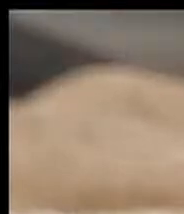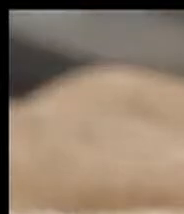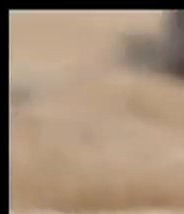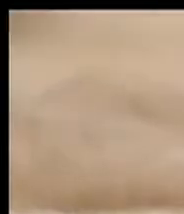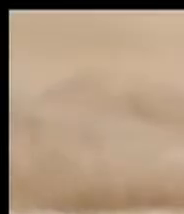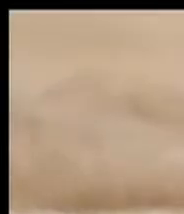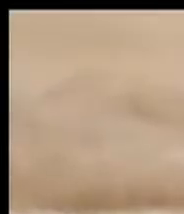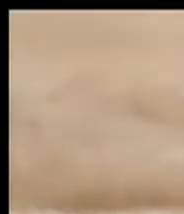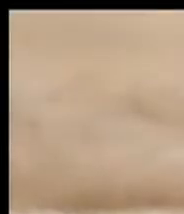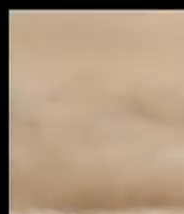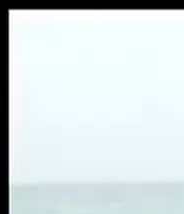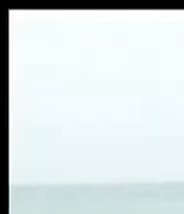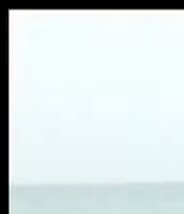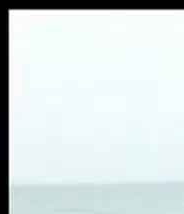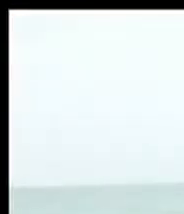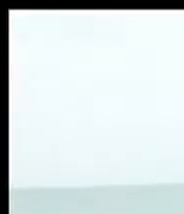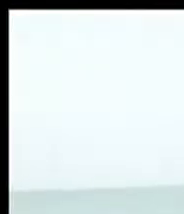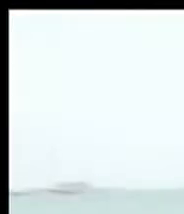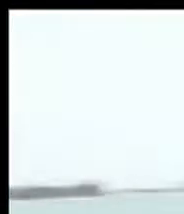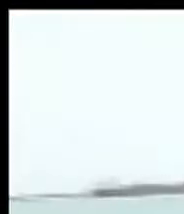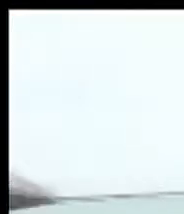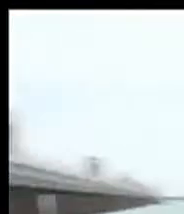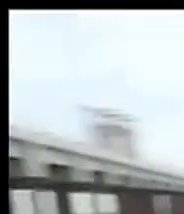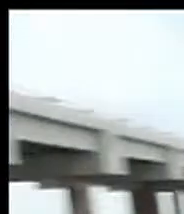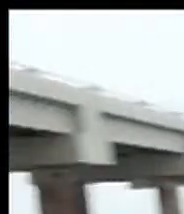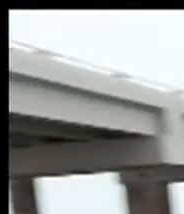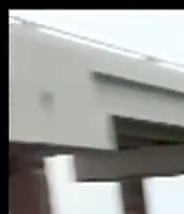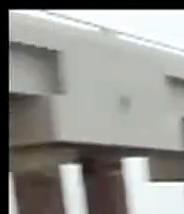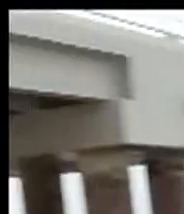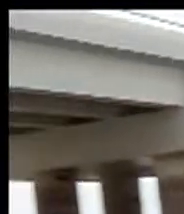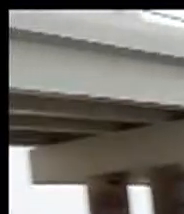the way it's going to